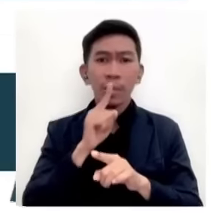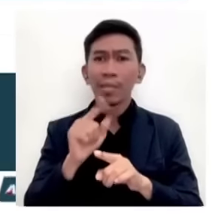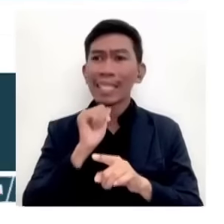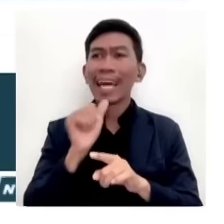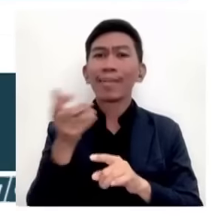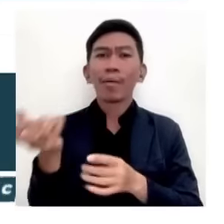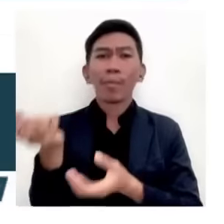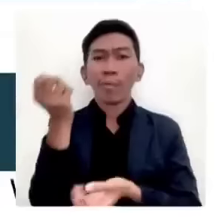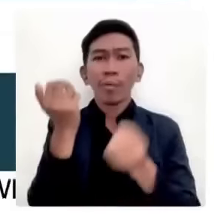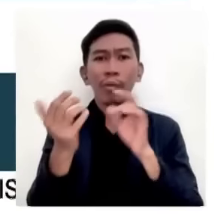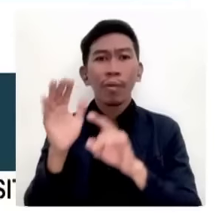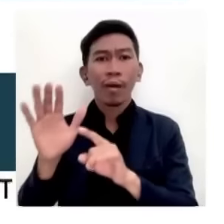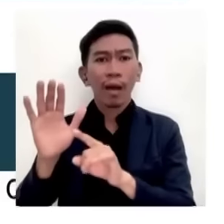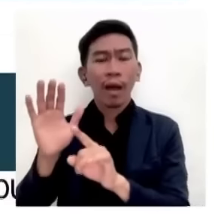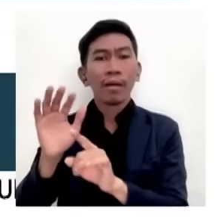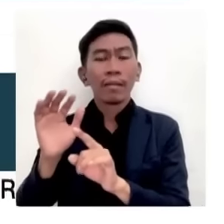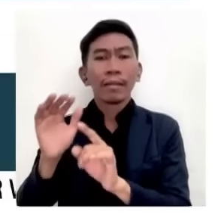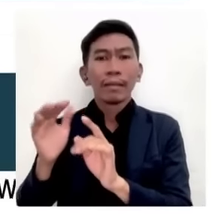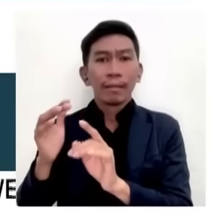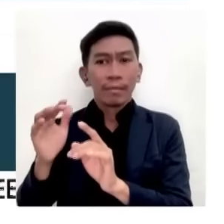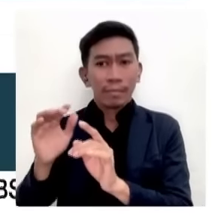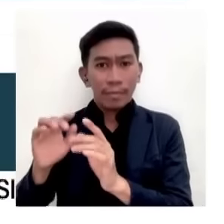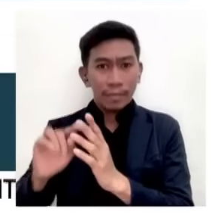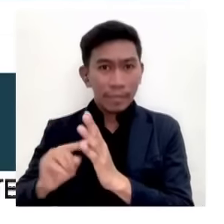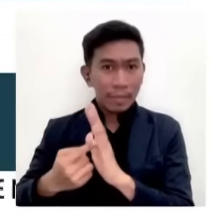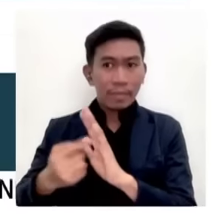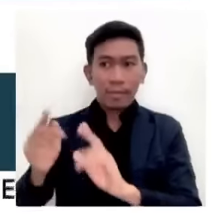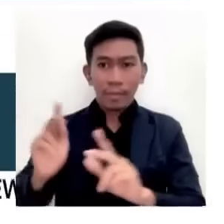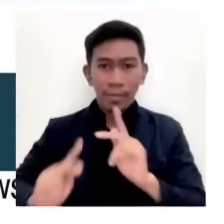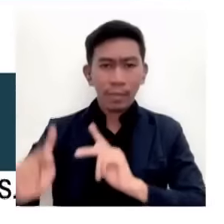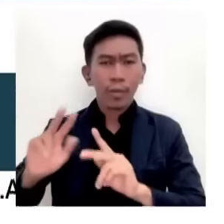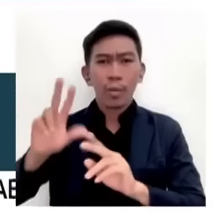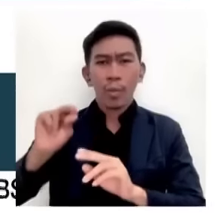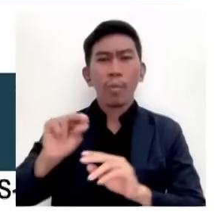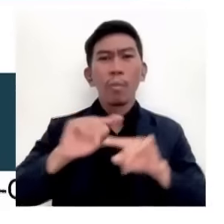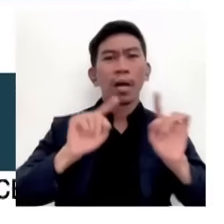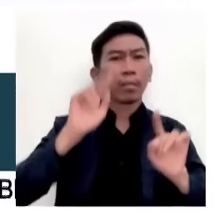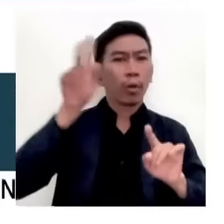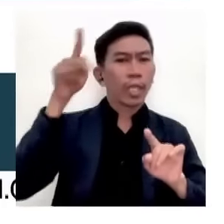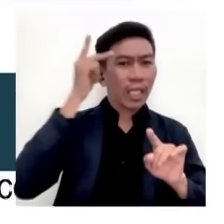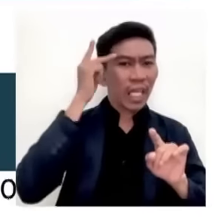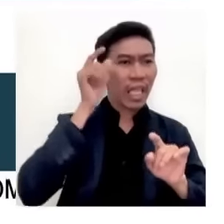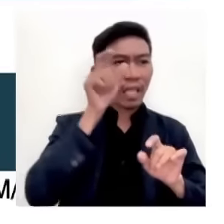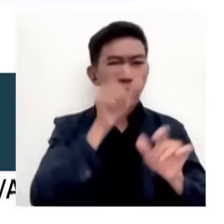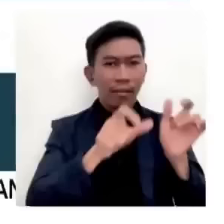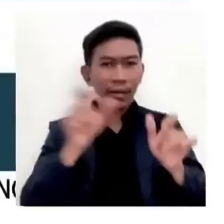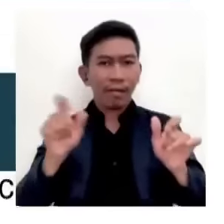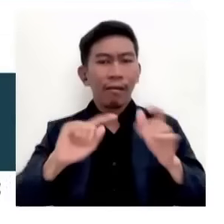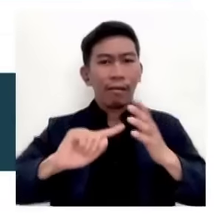but instead it's a politician's initiative. Hearing the testimonies,